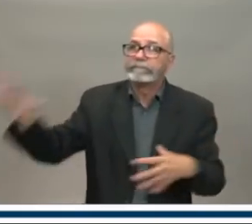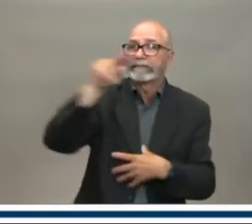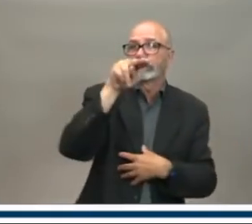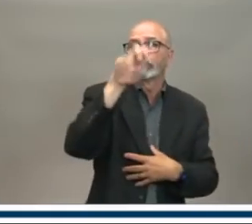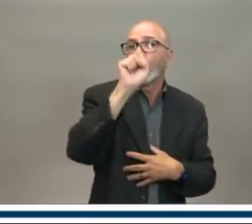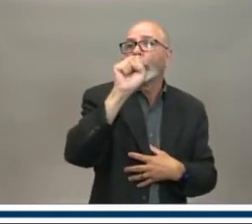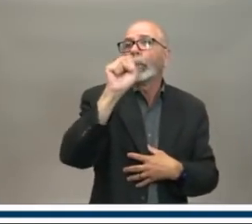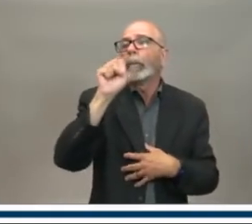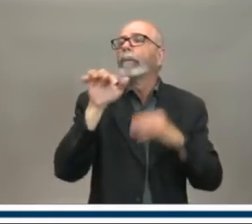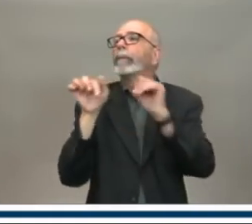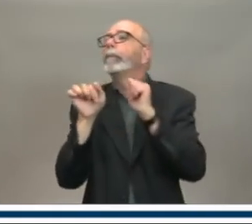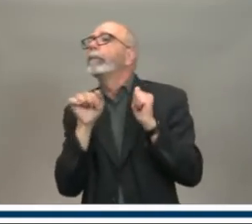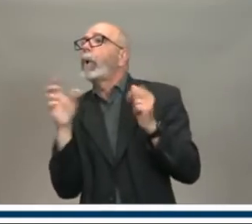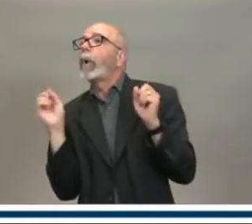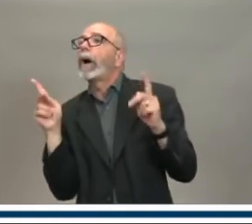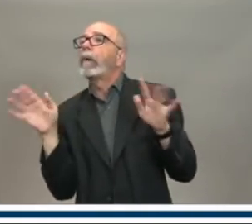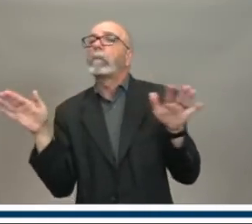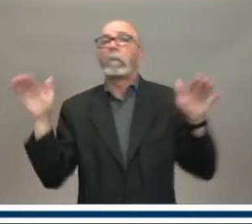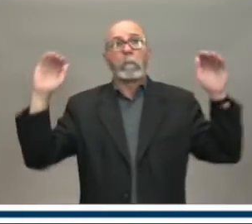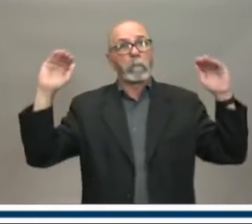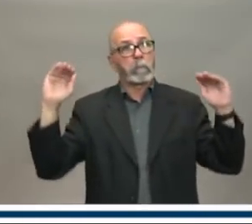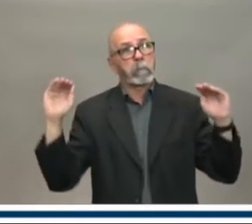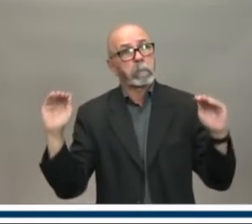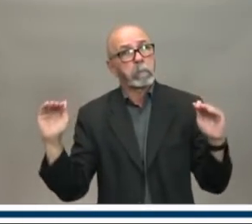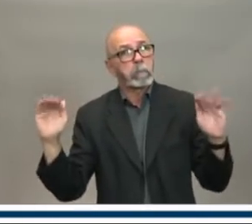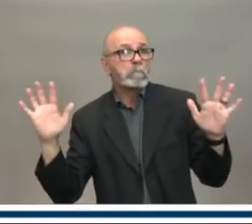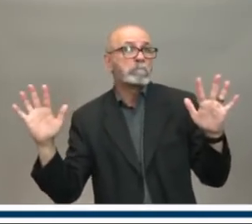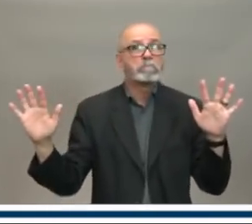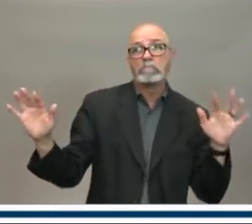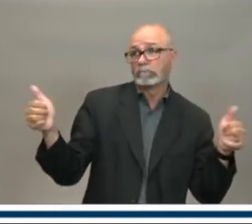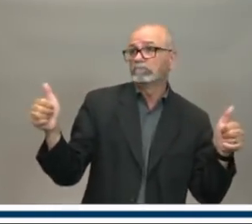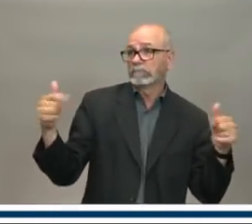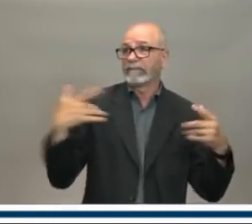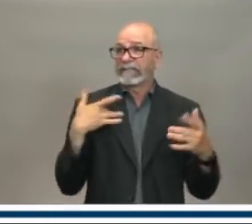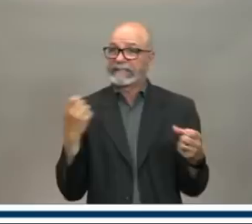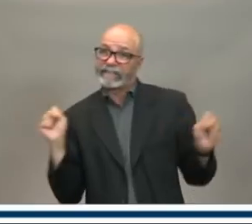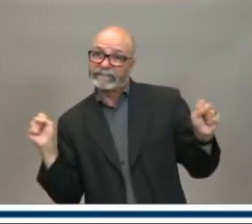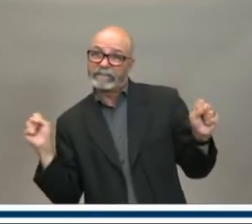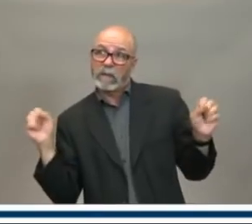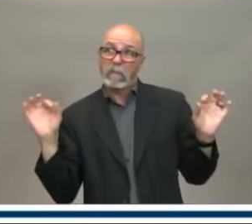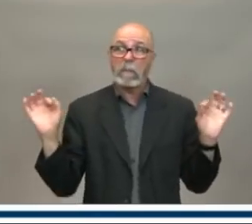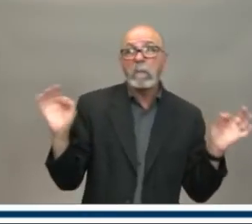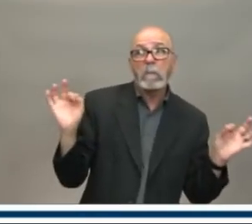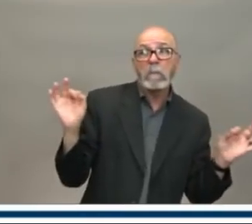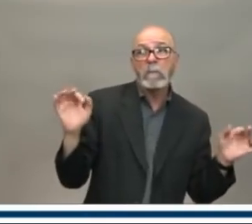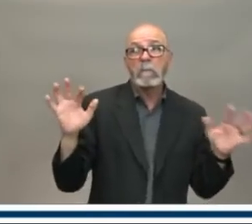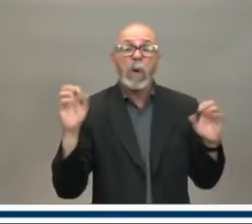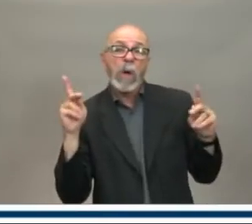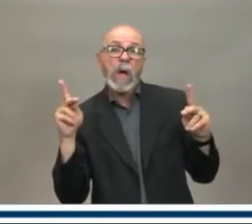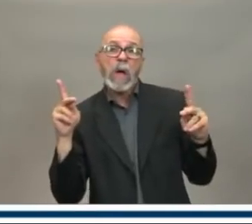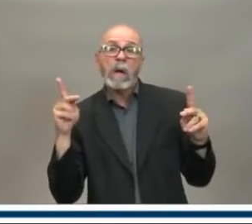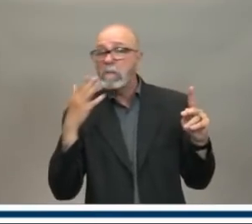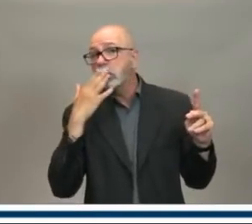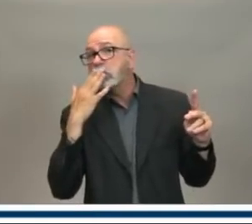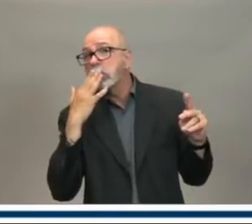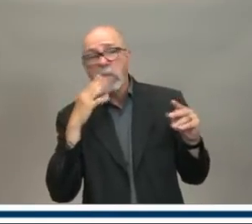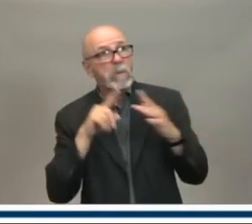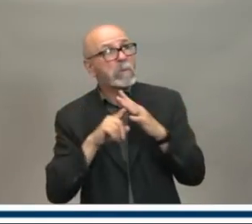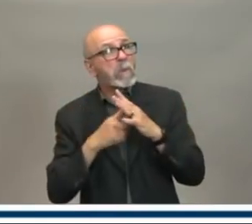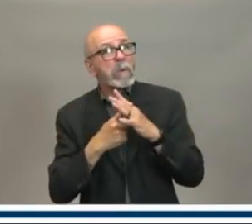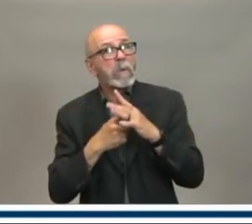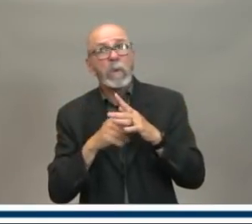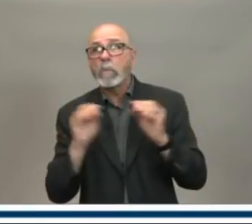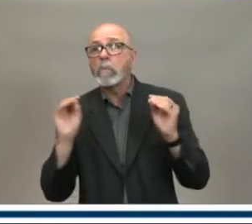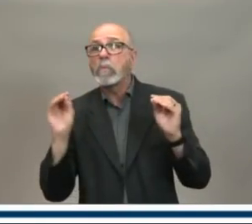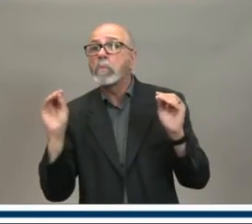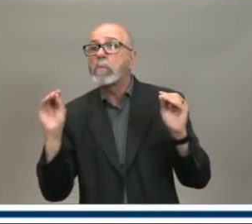borders, to starting to get a sense of people moving. To me, a good start for Atlantic Canada would be those